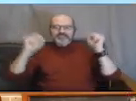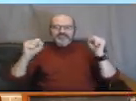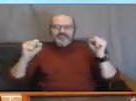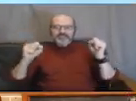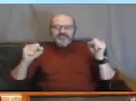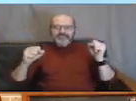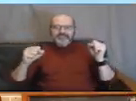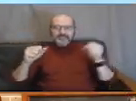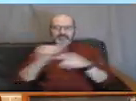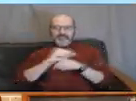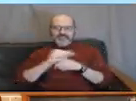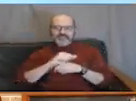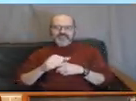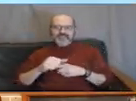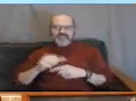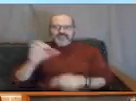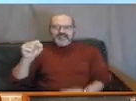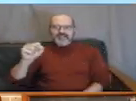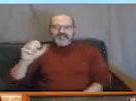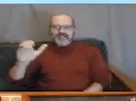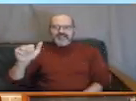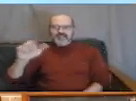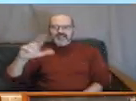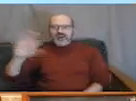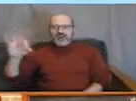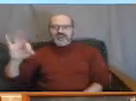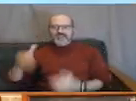there. The scarves are easier.